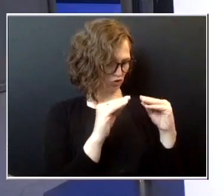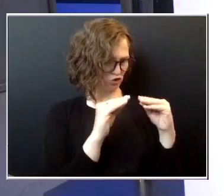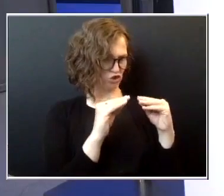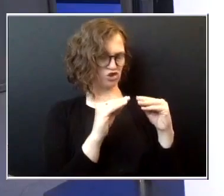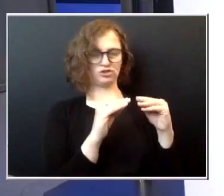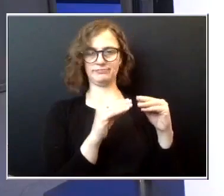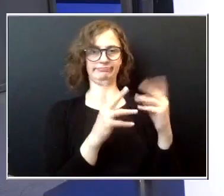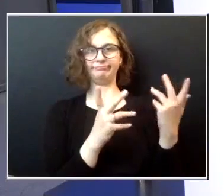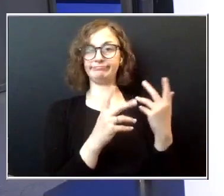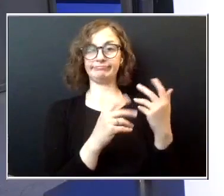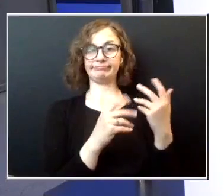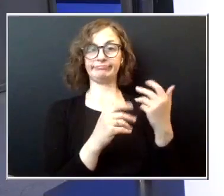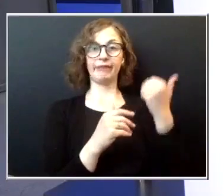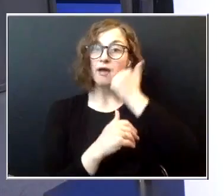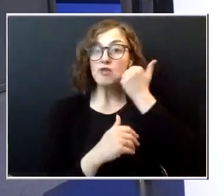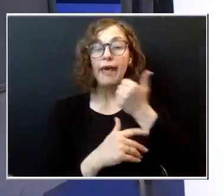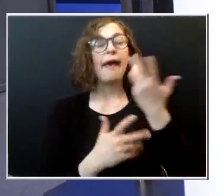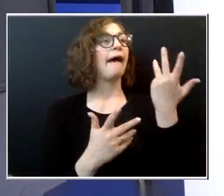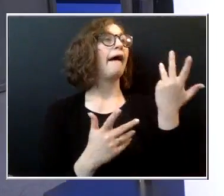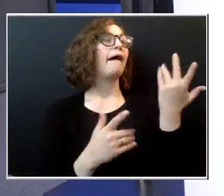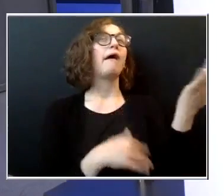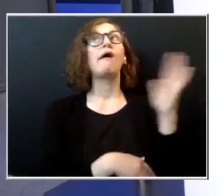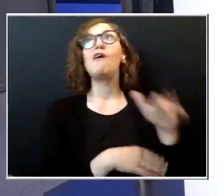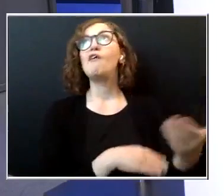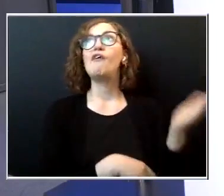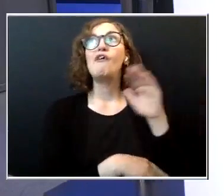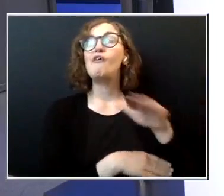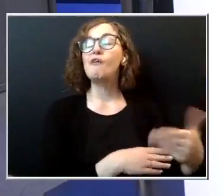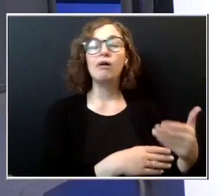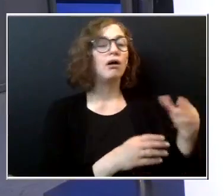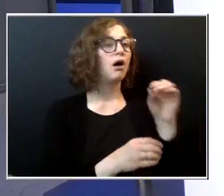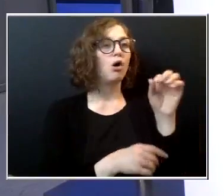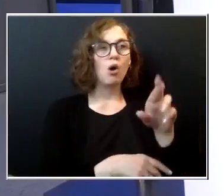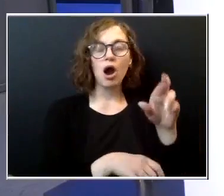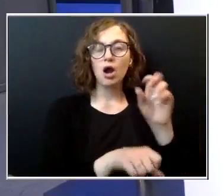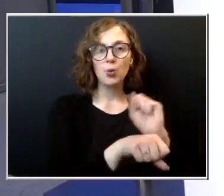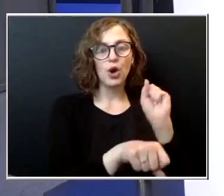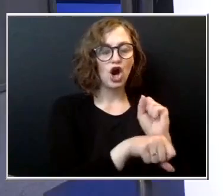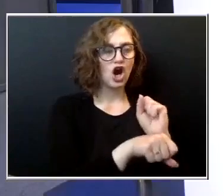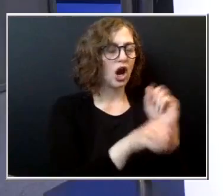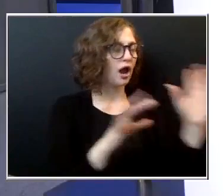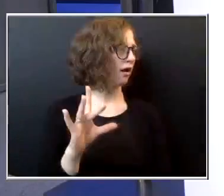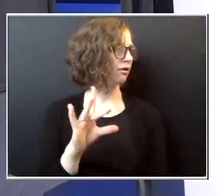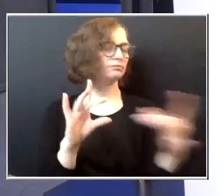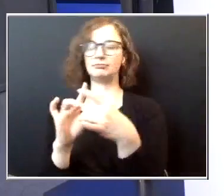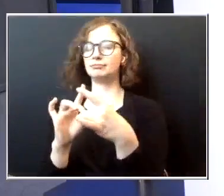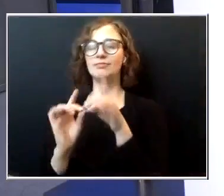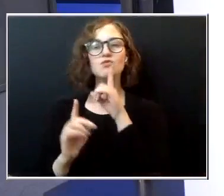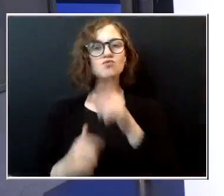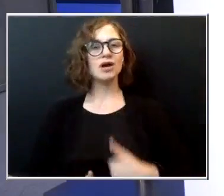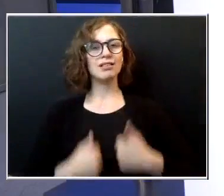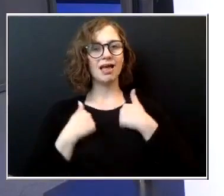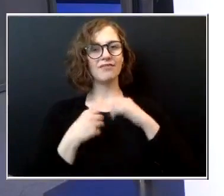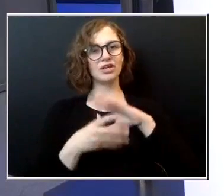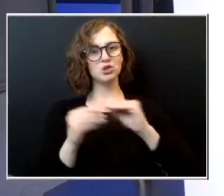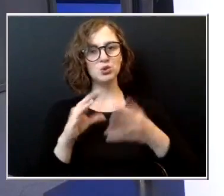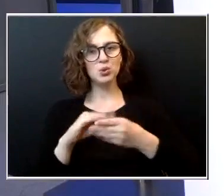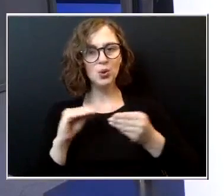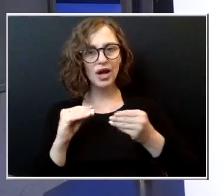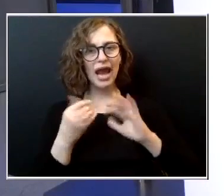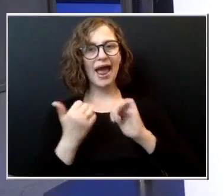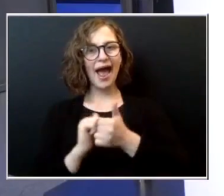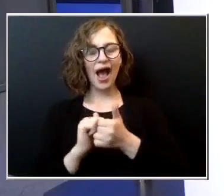see these every day, but then you're connecting it to a real life story and how that efficiency and safety